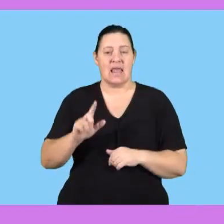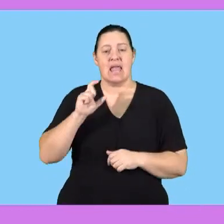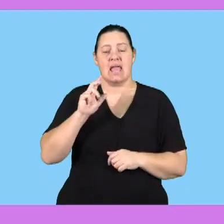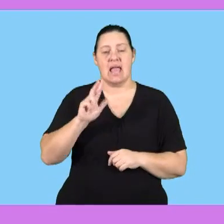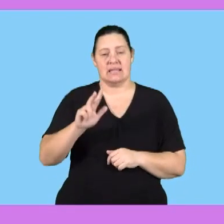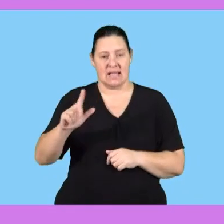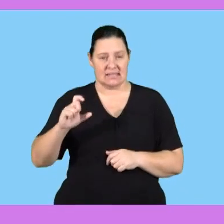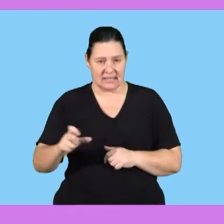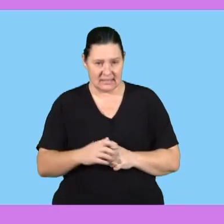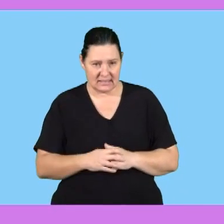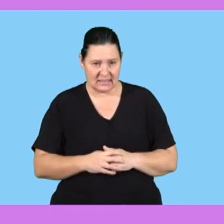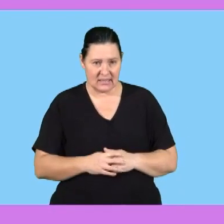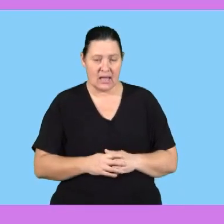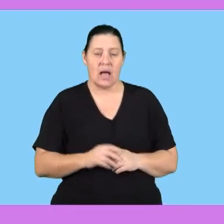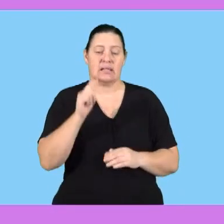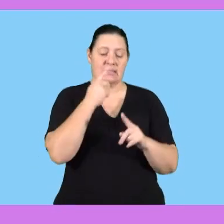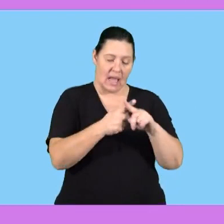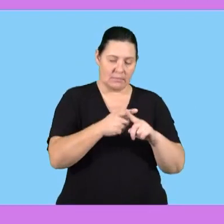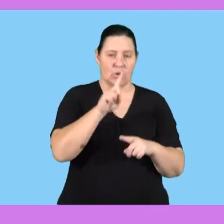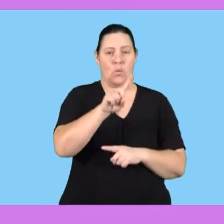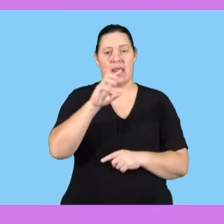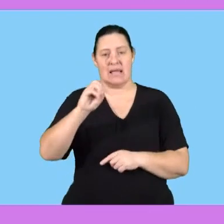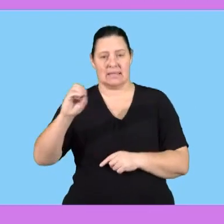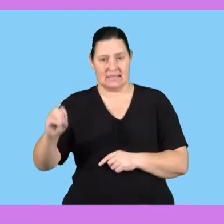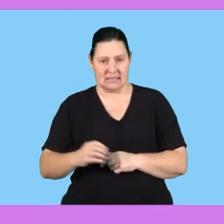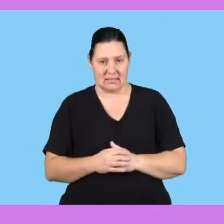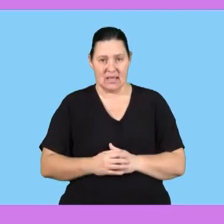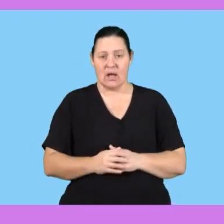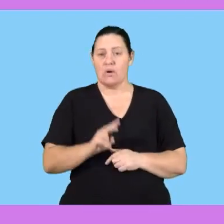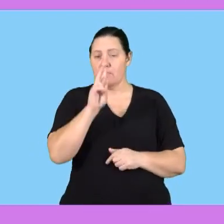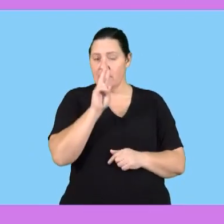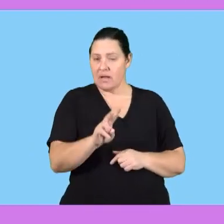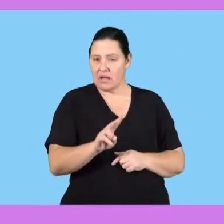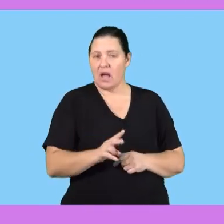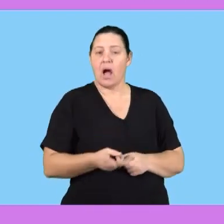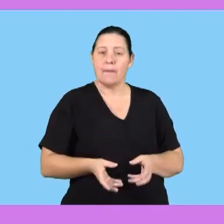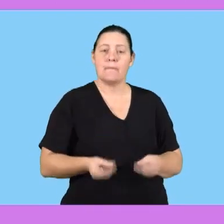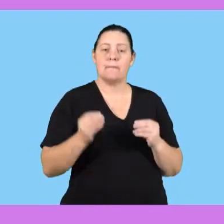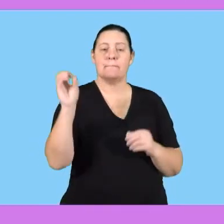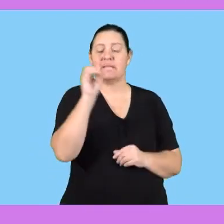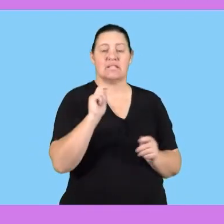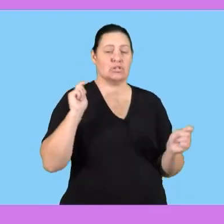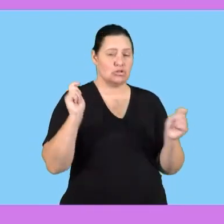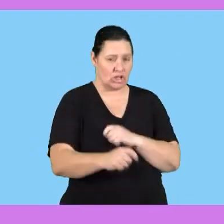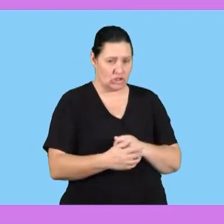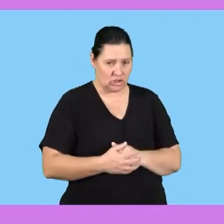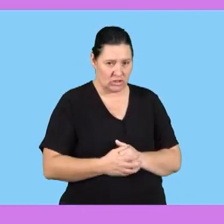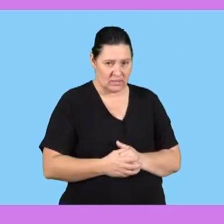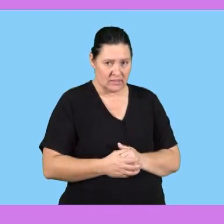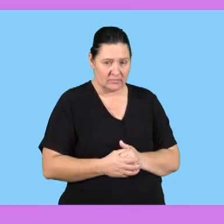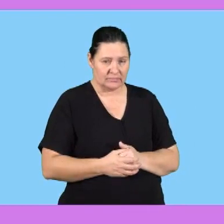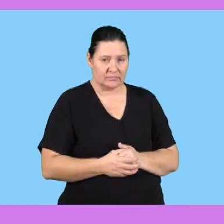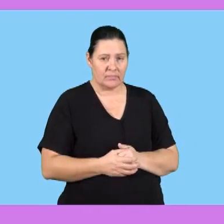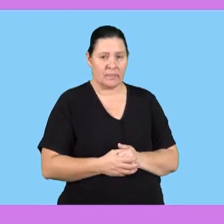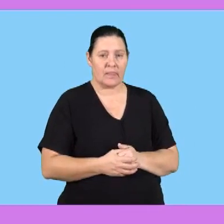Rand 88 cents, multiply by 100. So when I look at this, it will give me a percentage change. Remember, we are